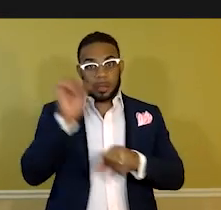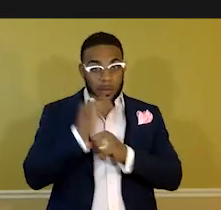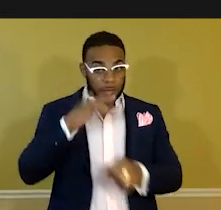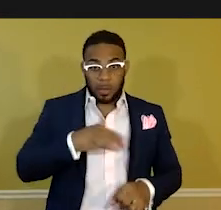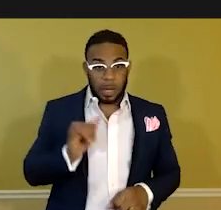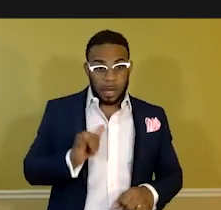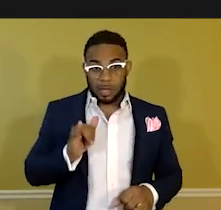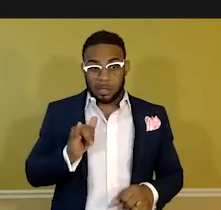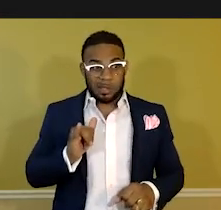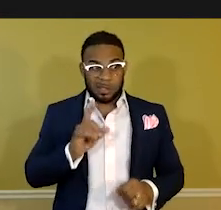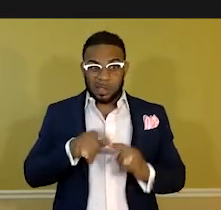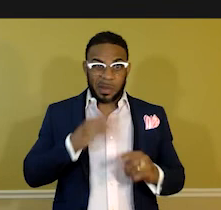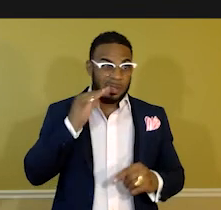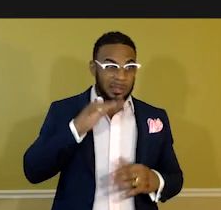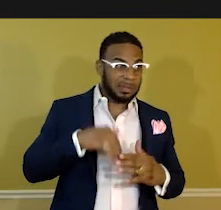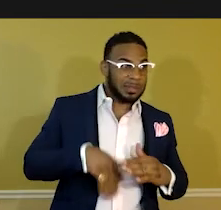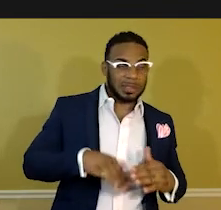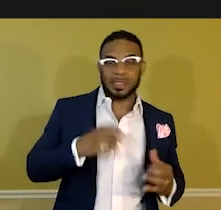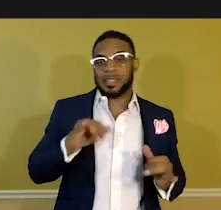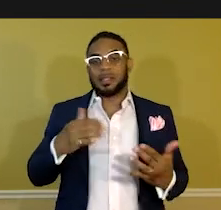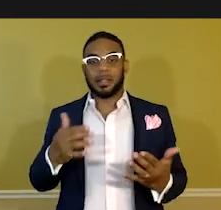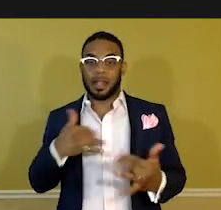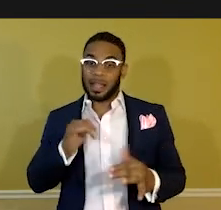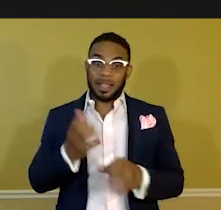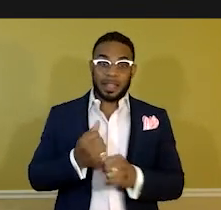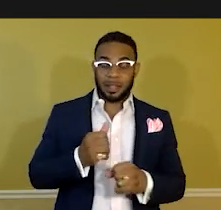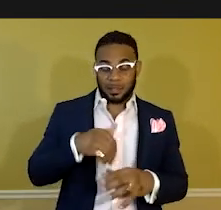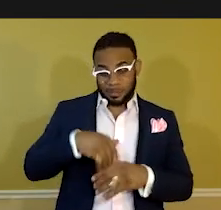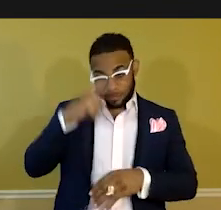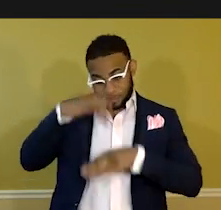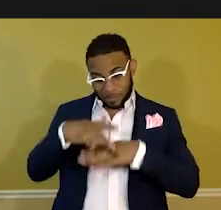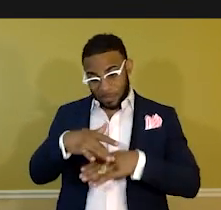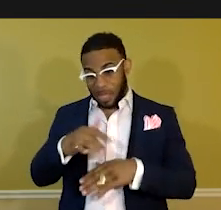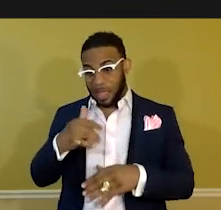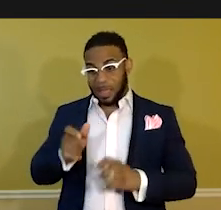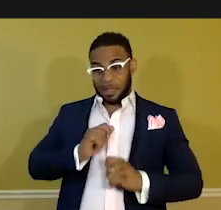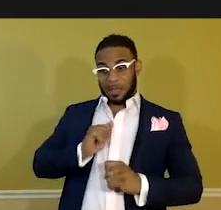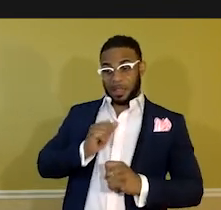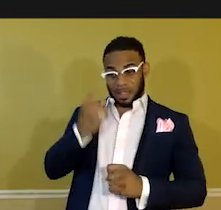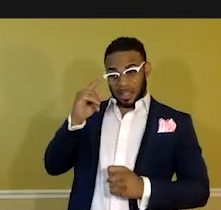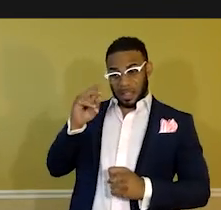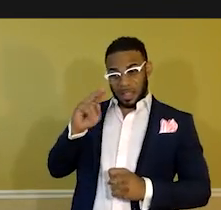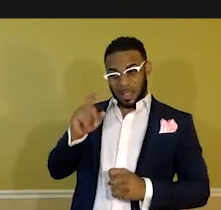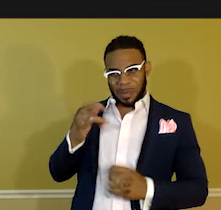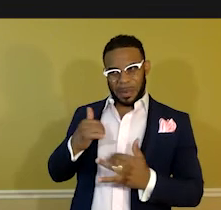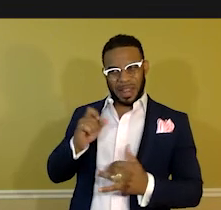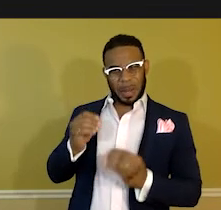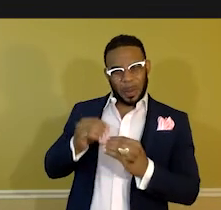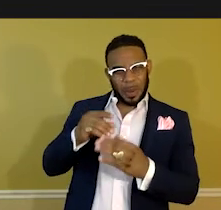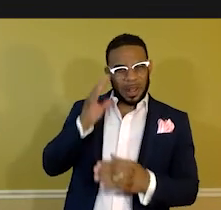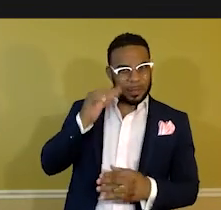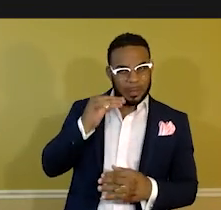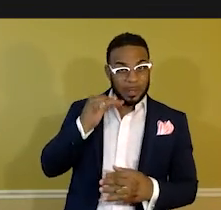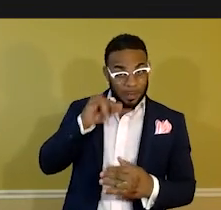feel like, like we talked about experience, if you feel like, Hey, you know, I've been giving myself projects, but maybe I need a little bit more experience.